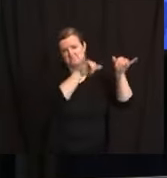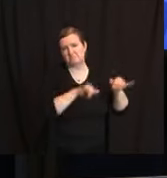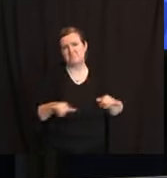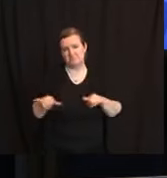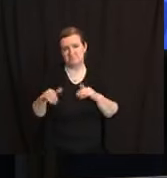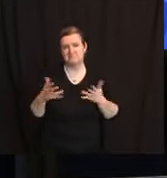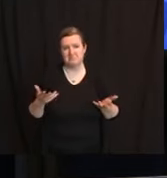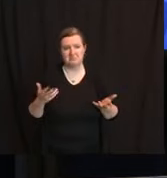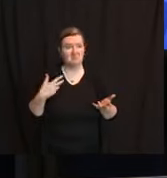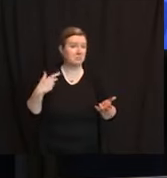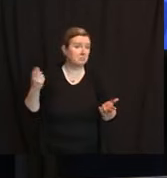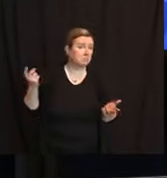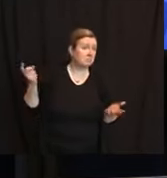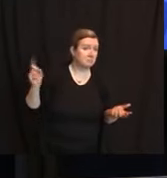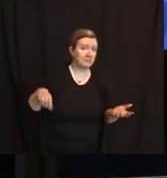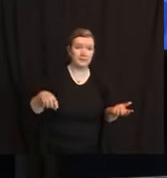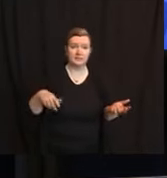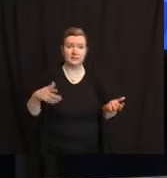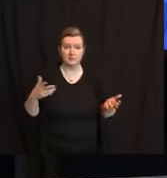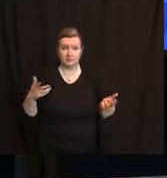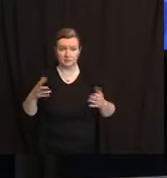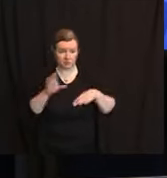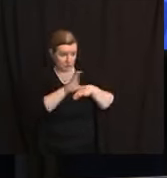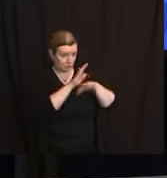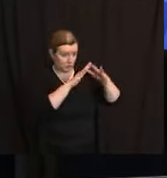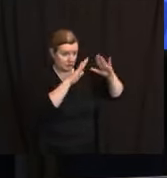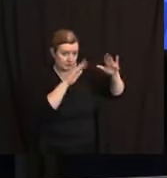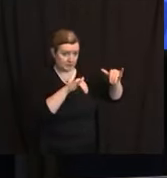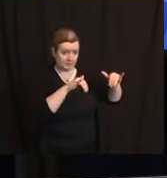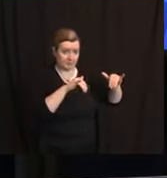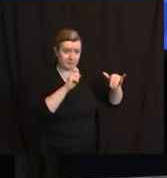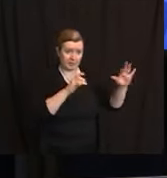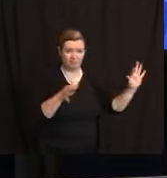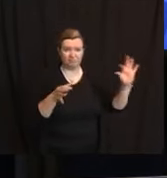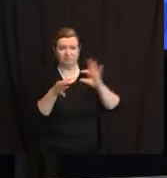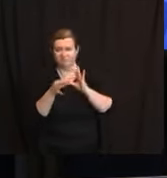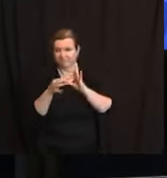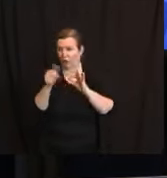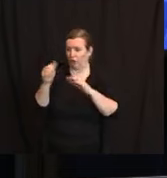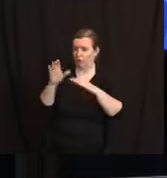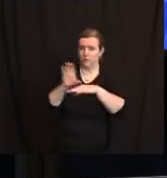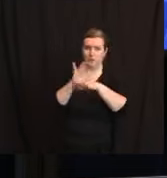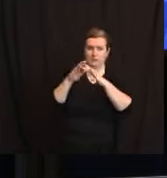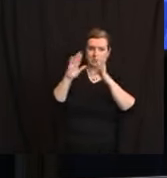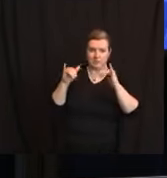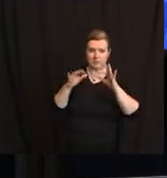multiple systems across multiple states is part of the issue. If we talk very often about the